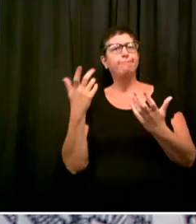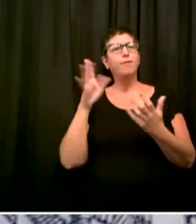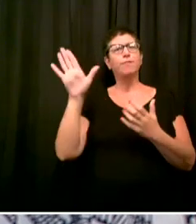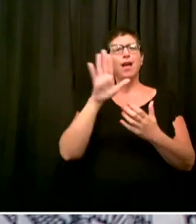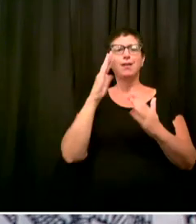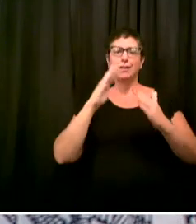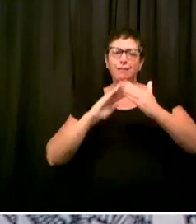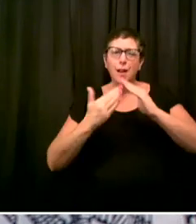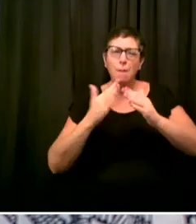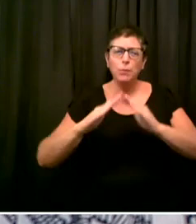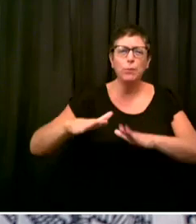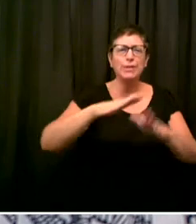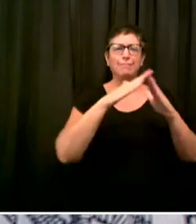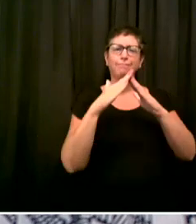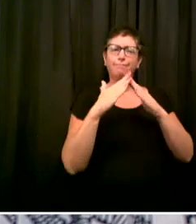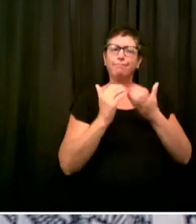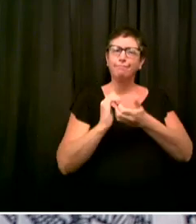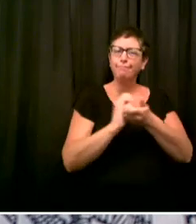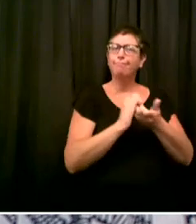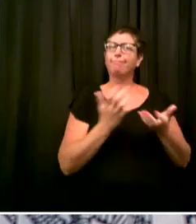fiscal situation in the city.